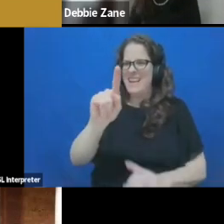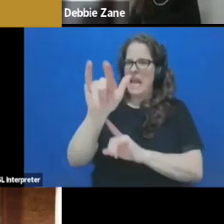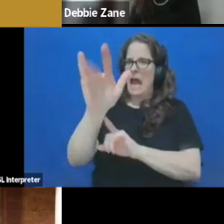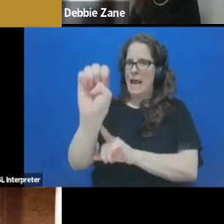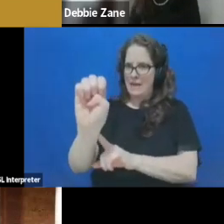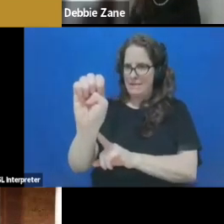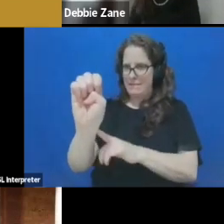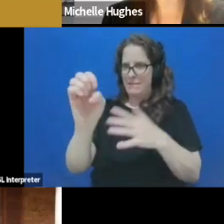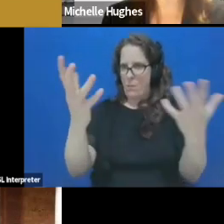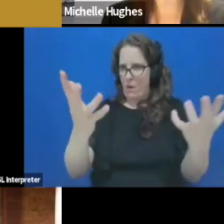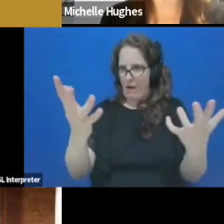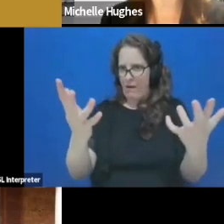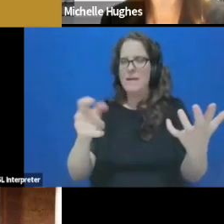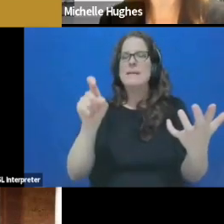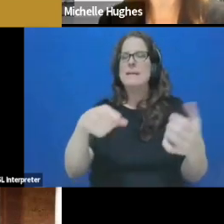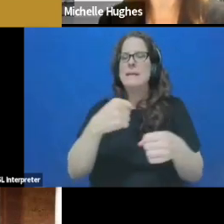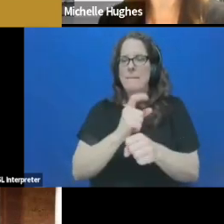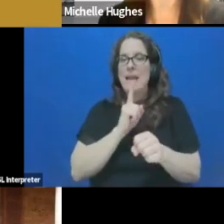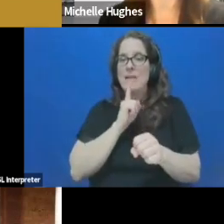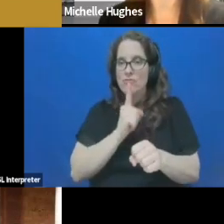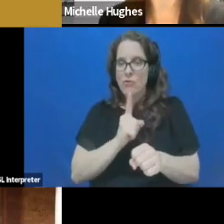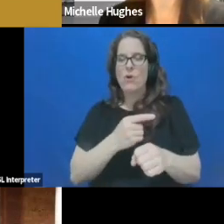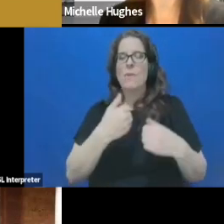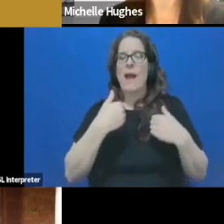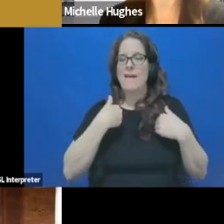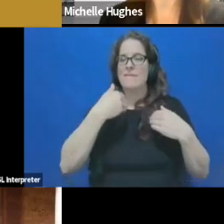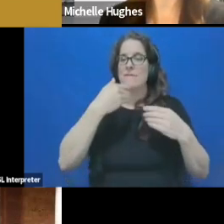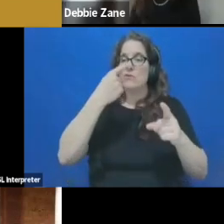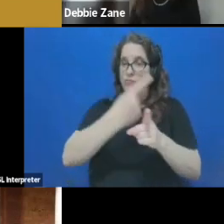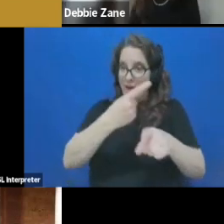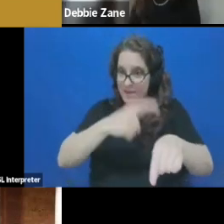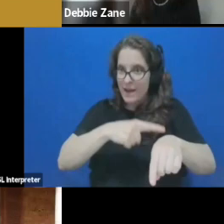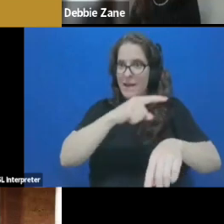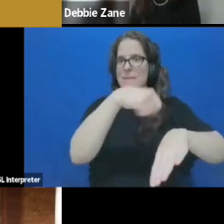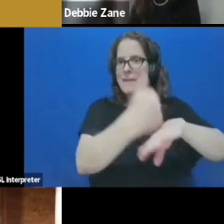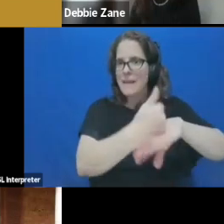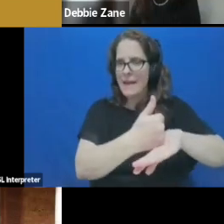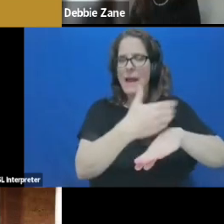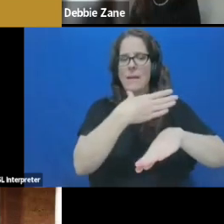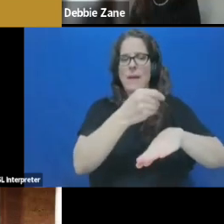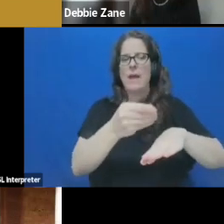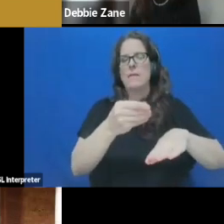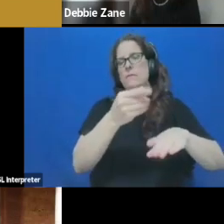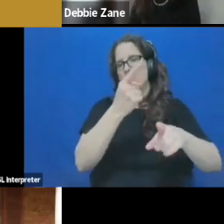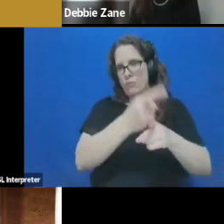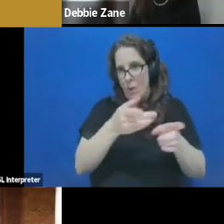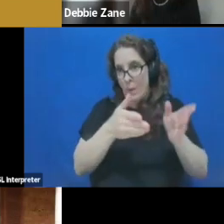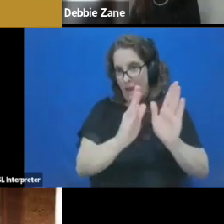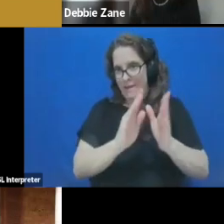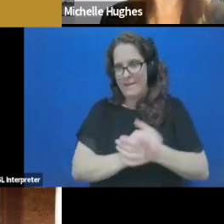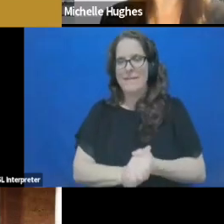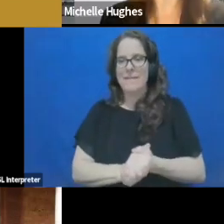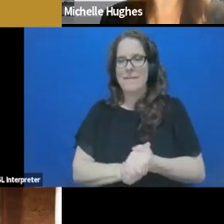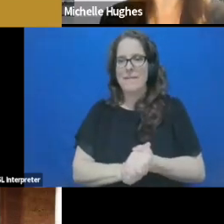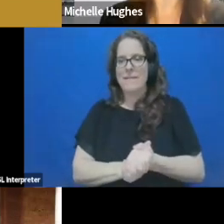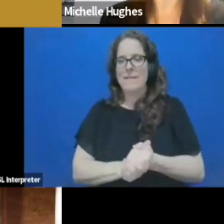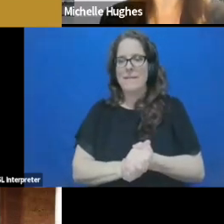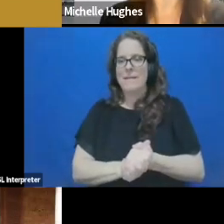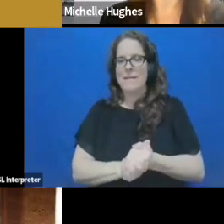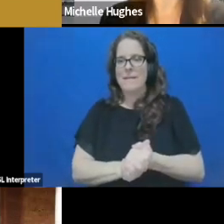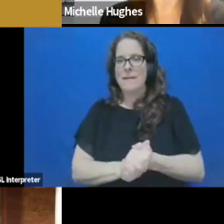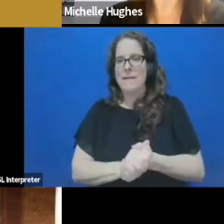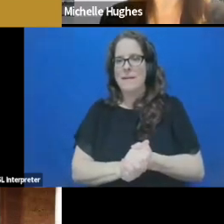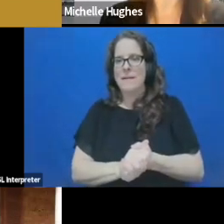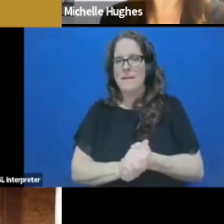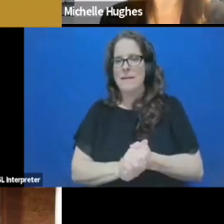funded with the proper intent and at the right time. The way the assets are titled, or whether they have a